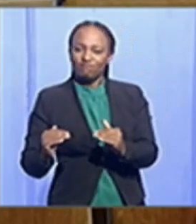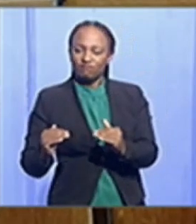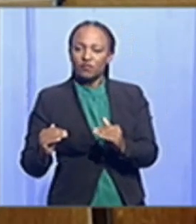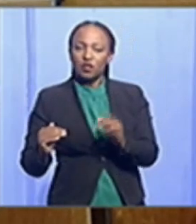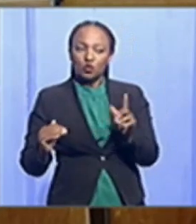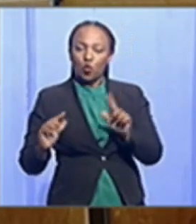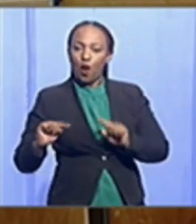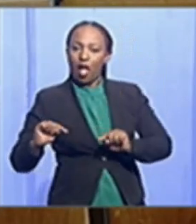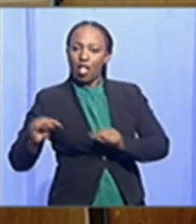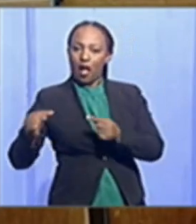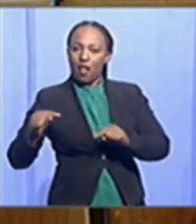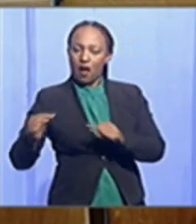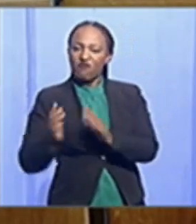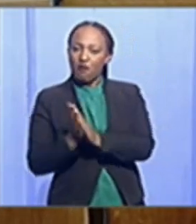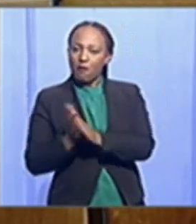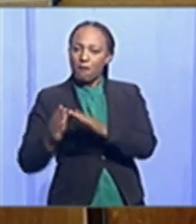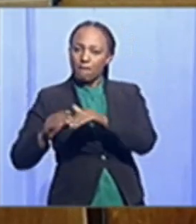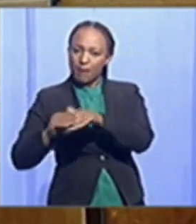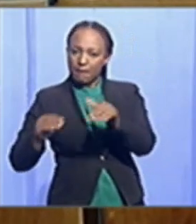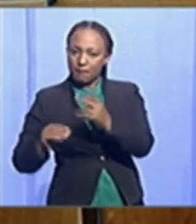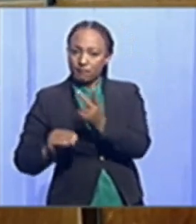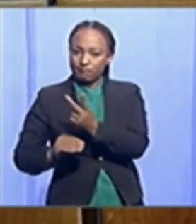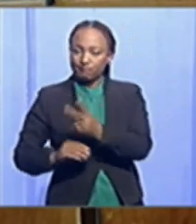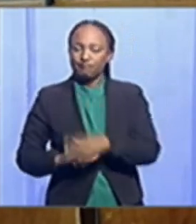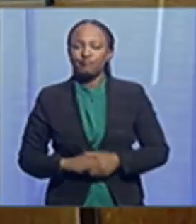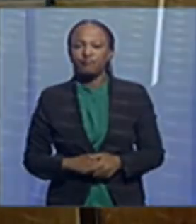your bail applications in this matter.